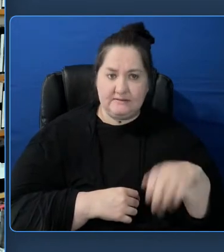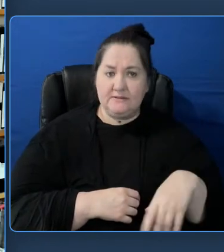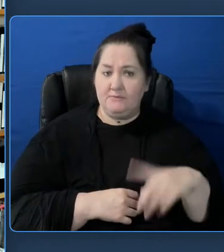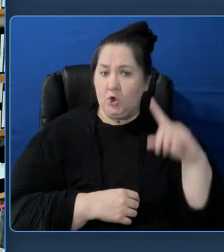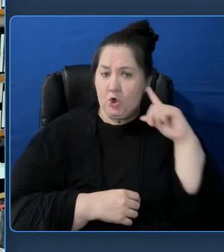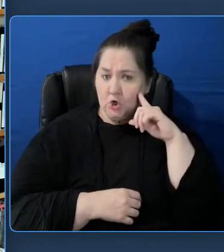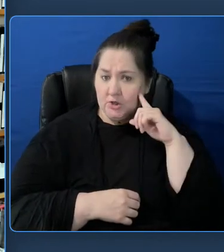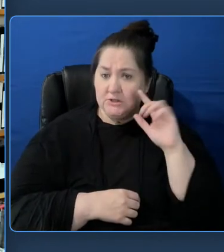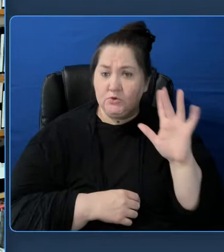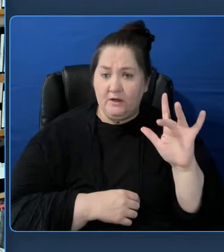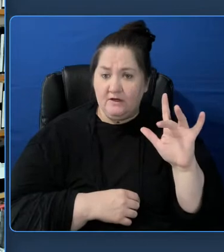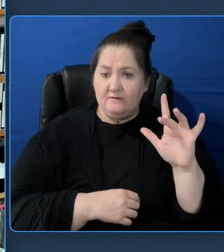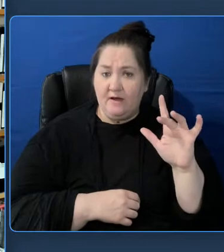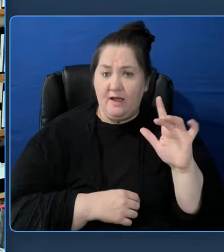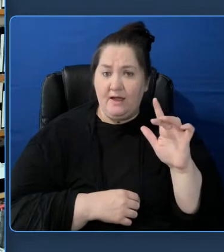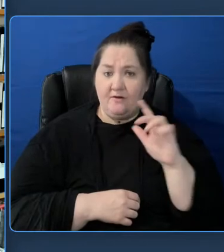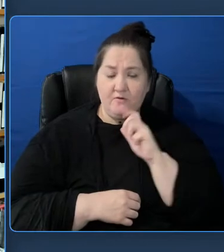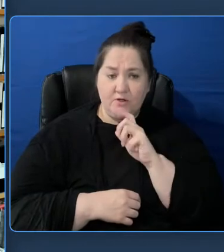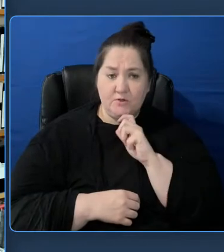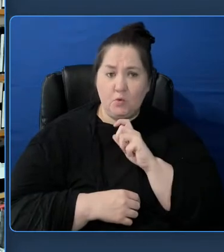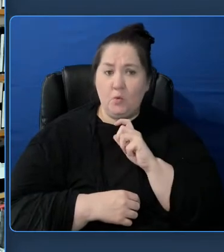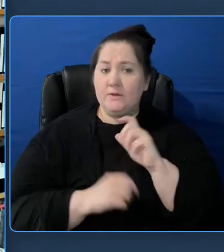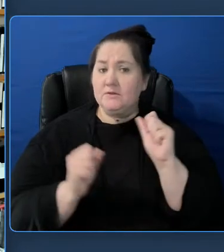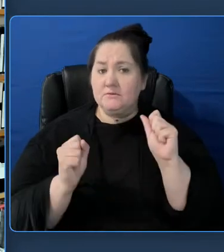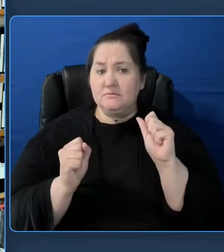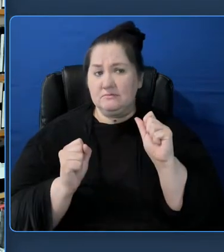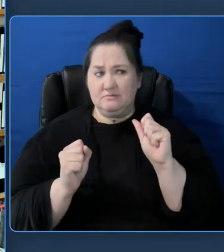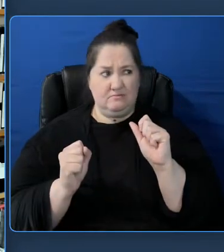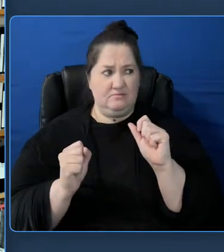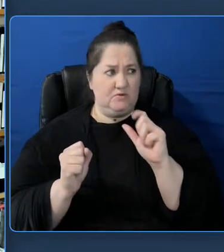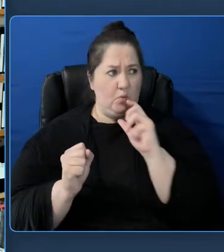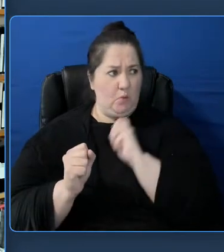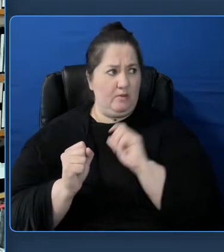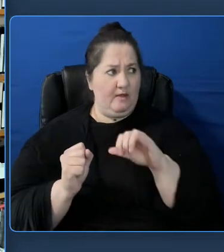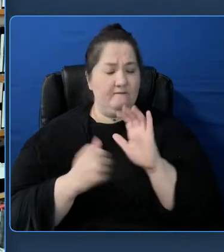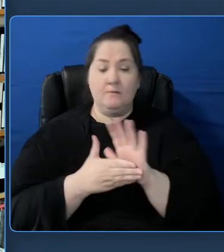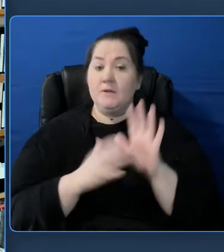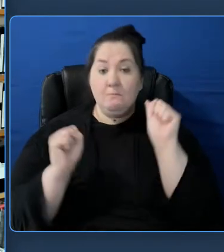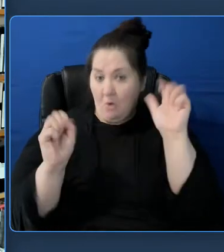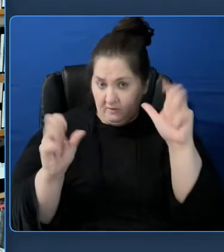It's 25 years old, something like that. It's a marvelous film. And